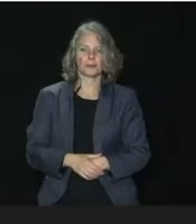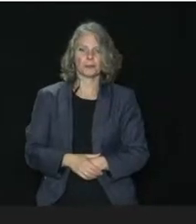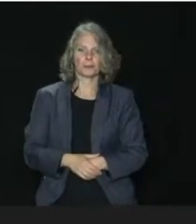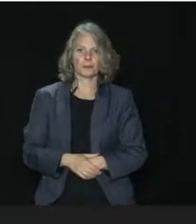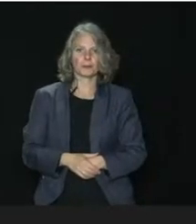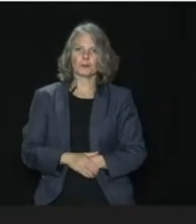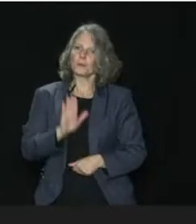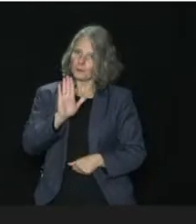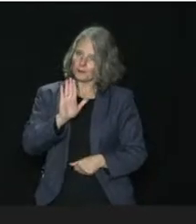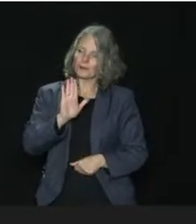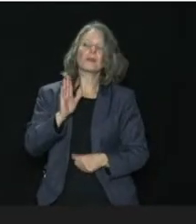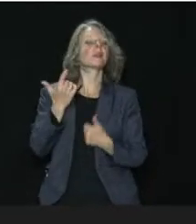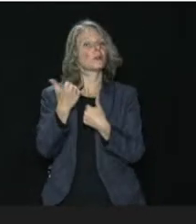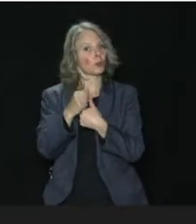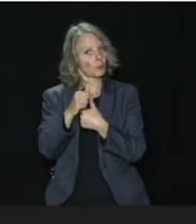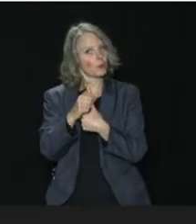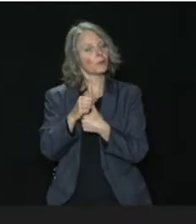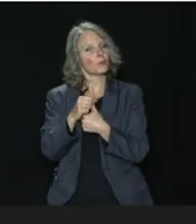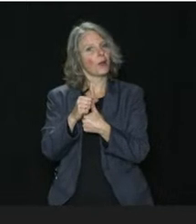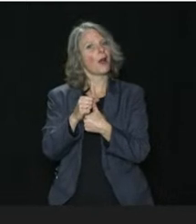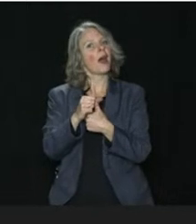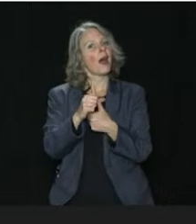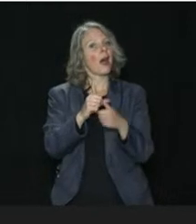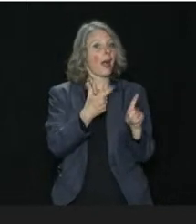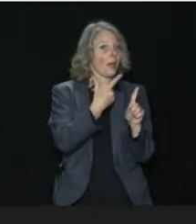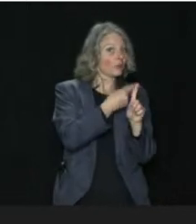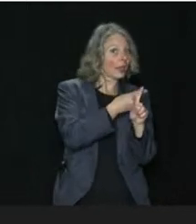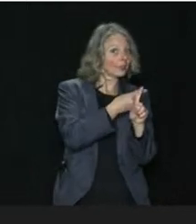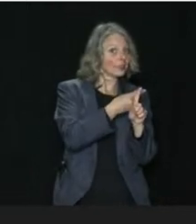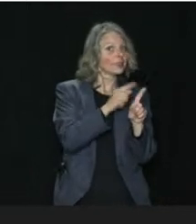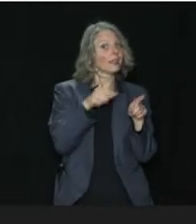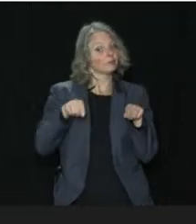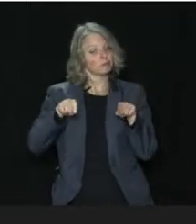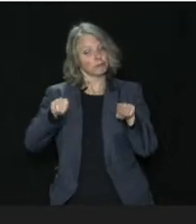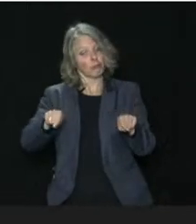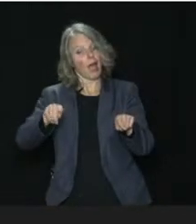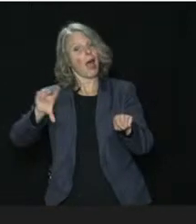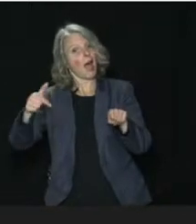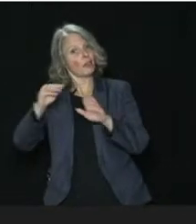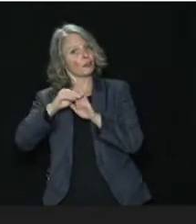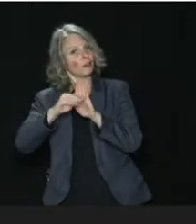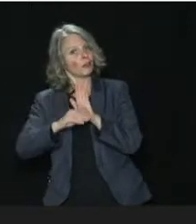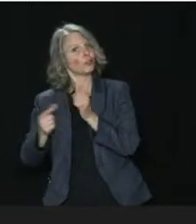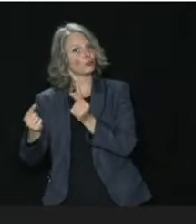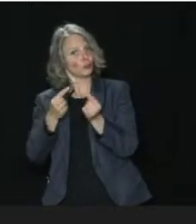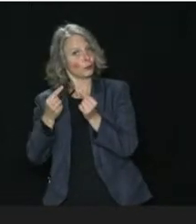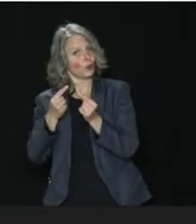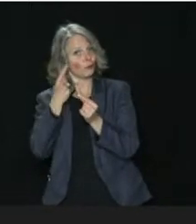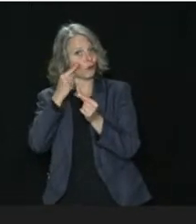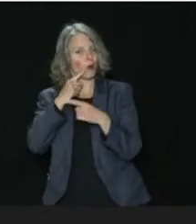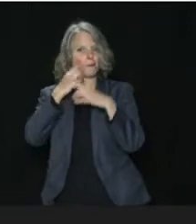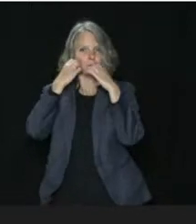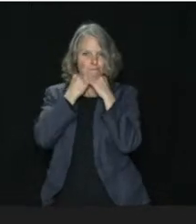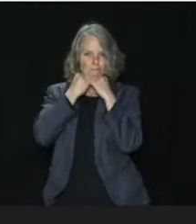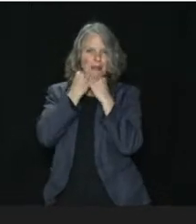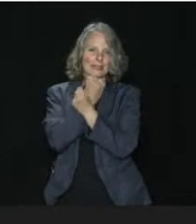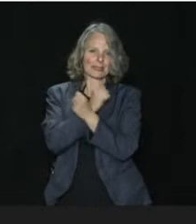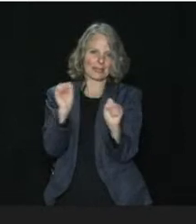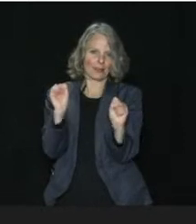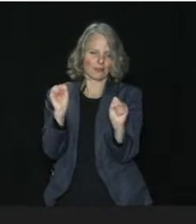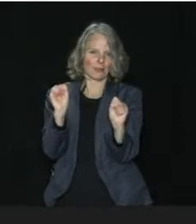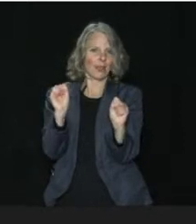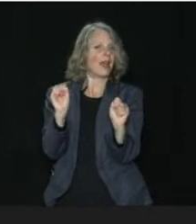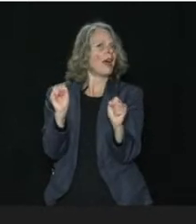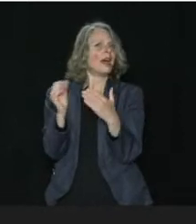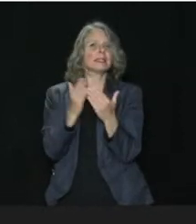But let's not forget, there are also other things we all need to do to keep ourselves, our loved ones, and our communities safe.